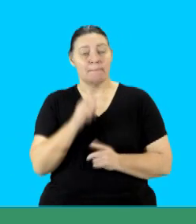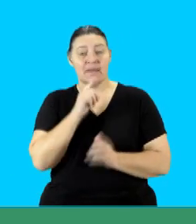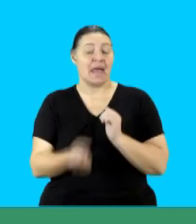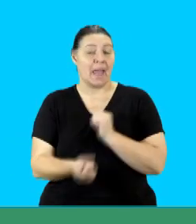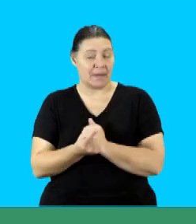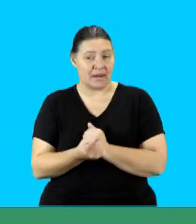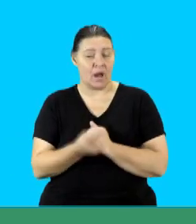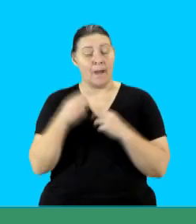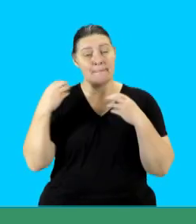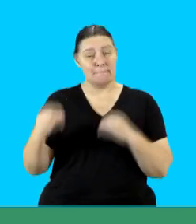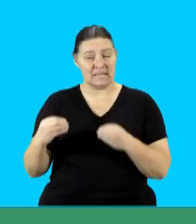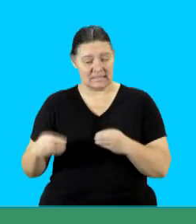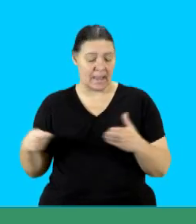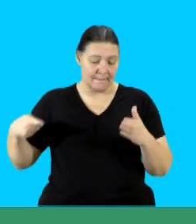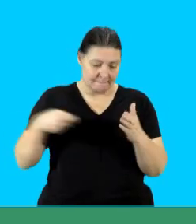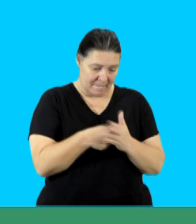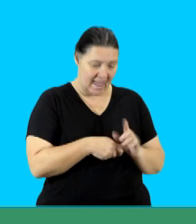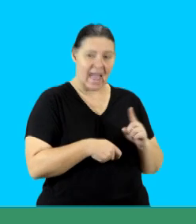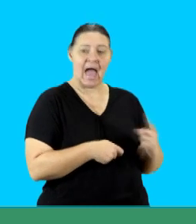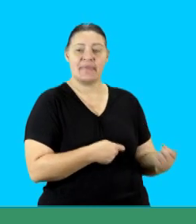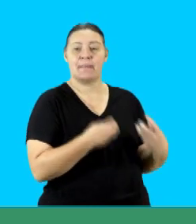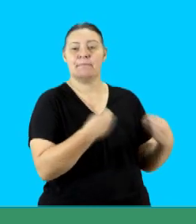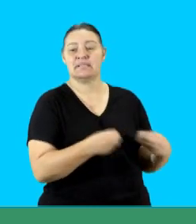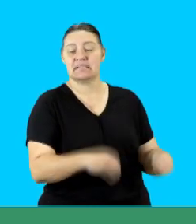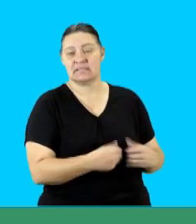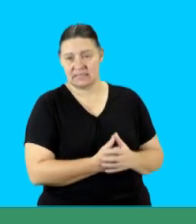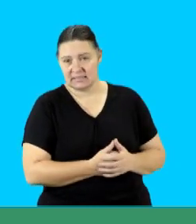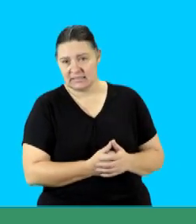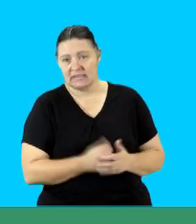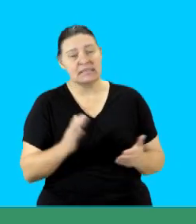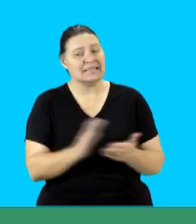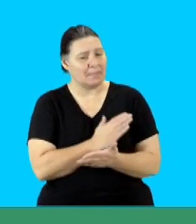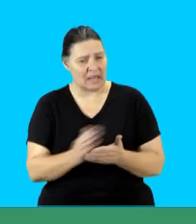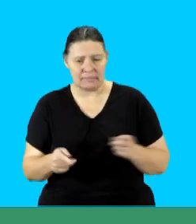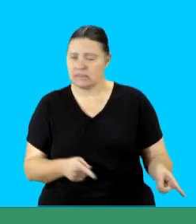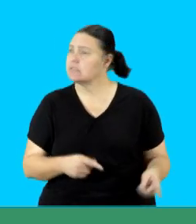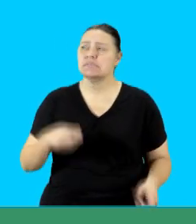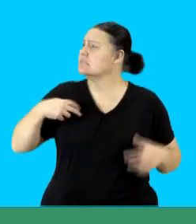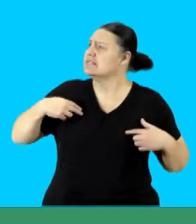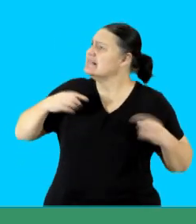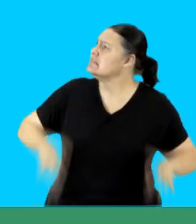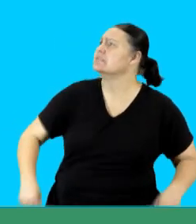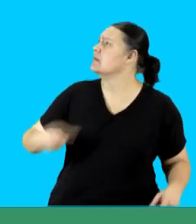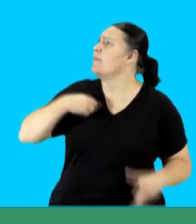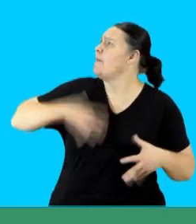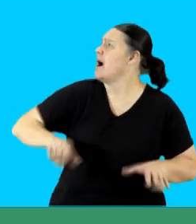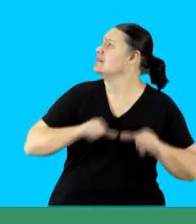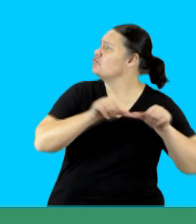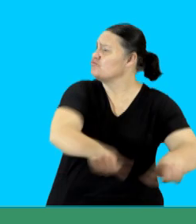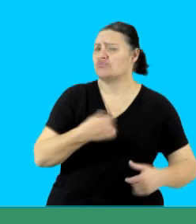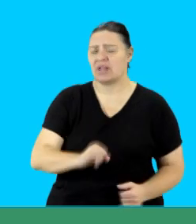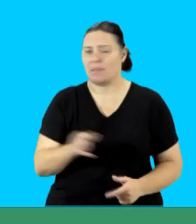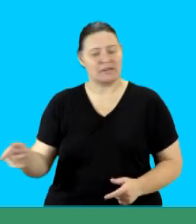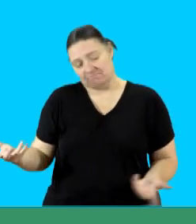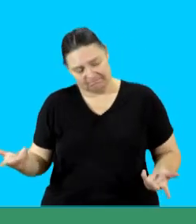takeovers. This occurs when one business buys another one, sometimes against the other